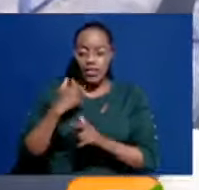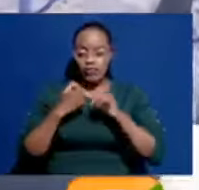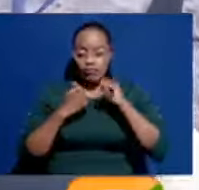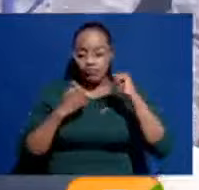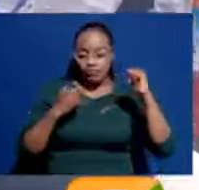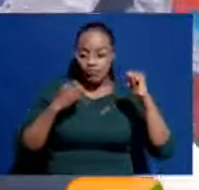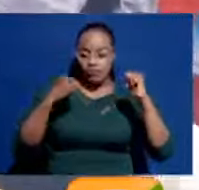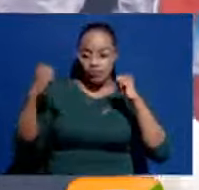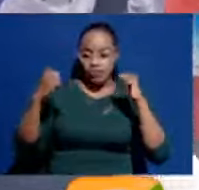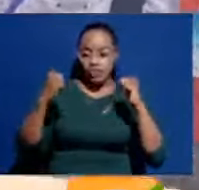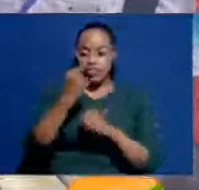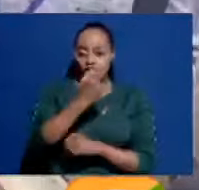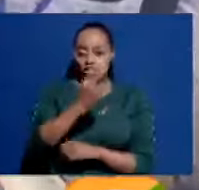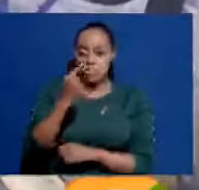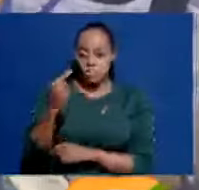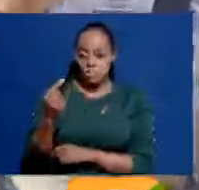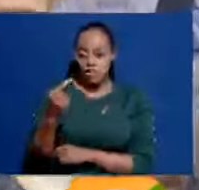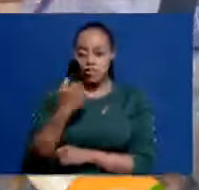one.